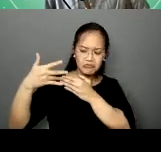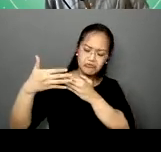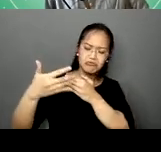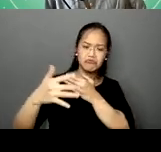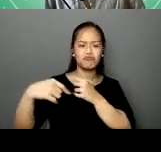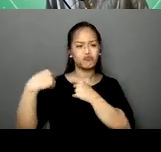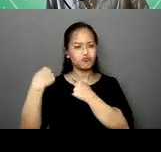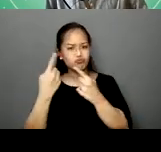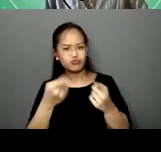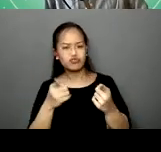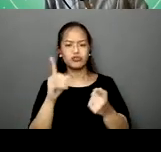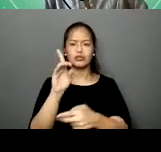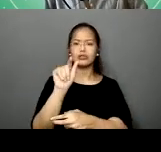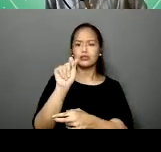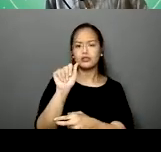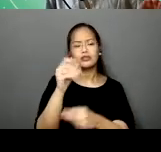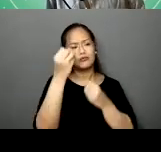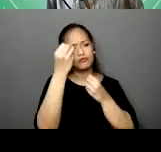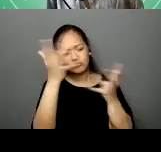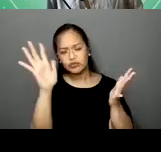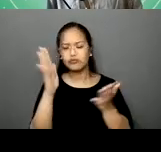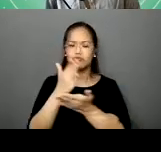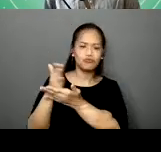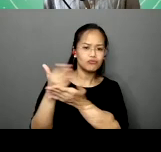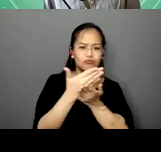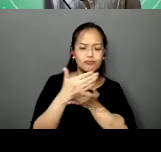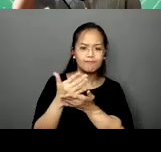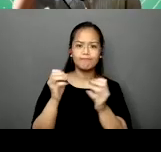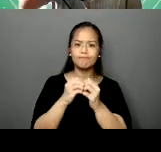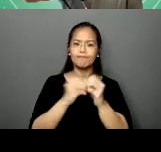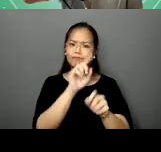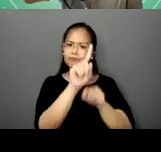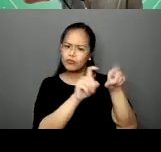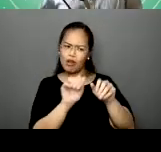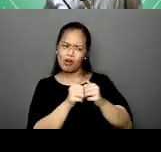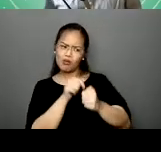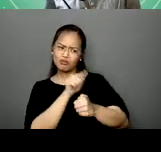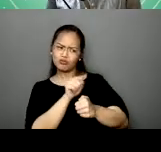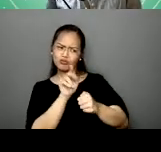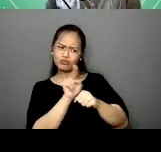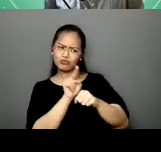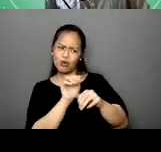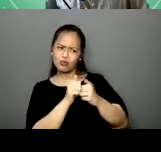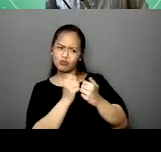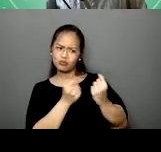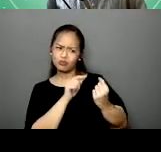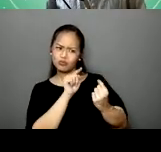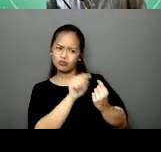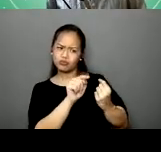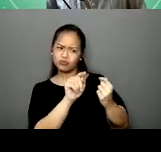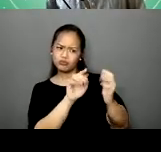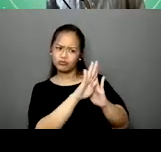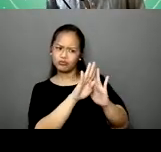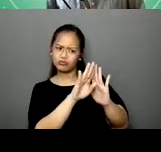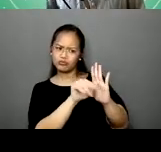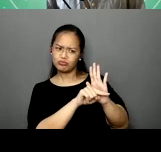and more data and information is being shared, there has been more and more questions into the practice of these big businesses. And part of